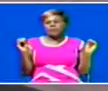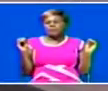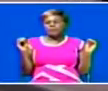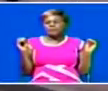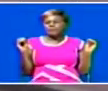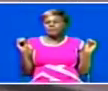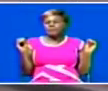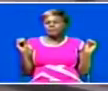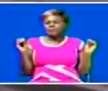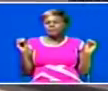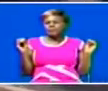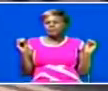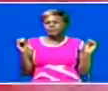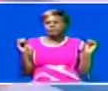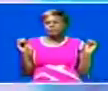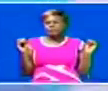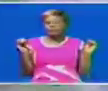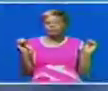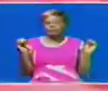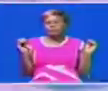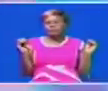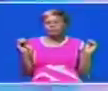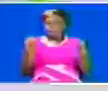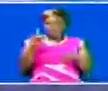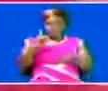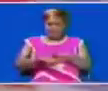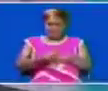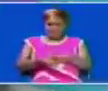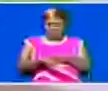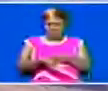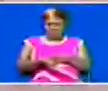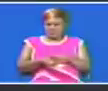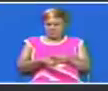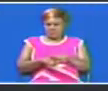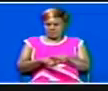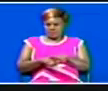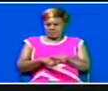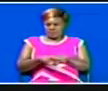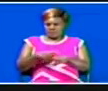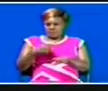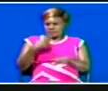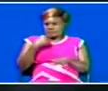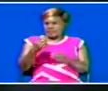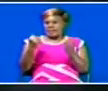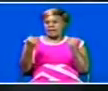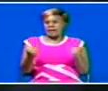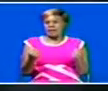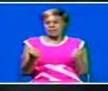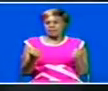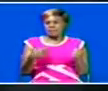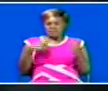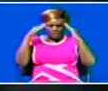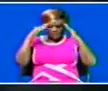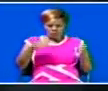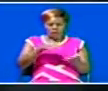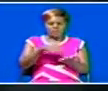one side and says, the race starts now. That was the time whereby the race, actually, I can see it was starting and I need to concentrate